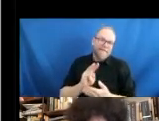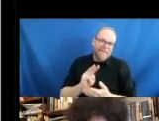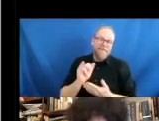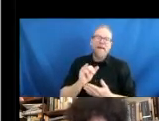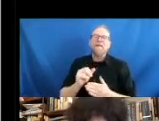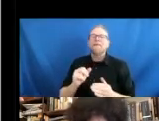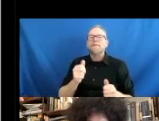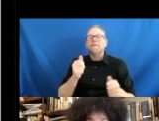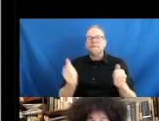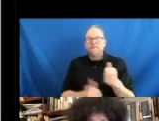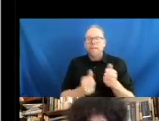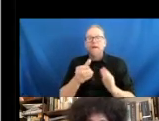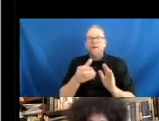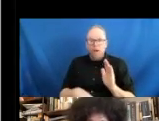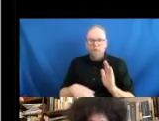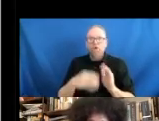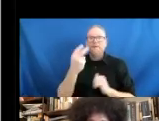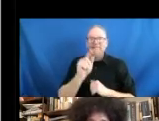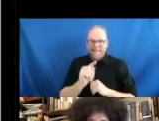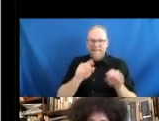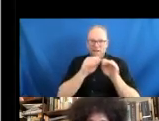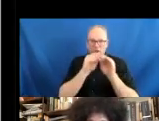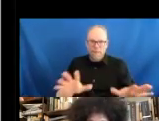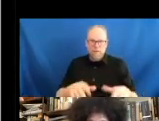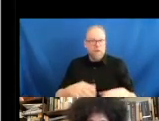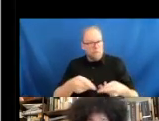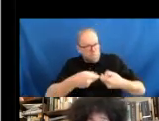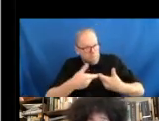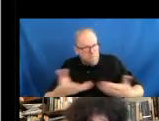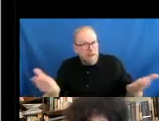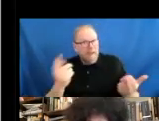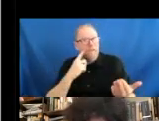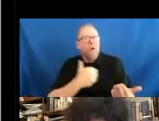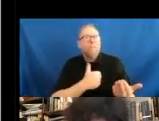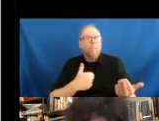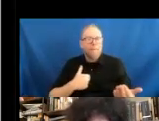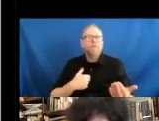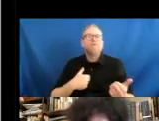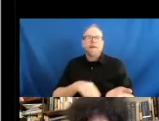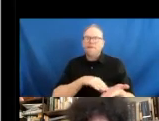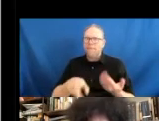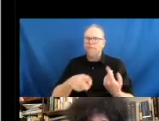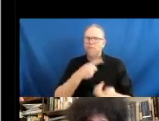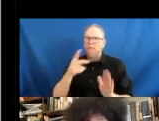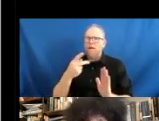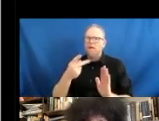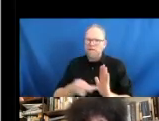T taxation, making distributions to members exempt from double taxation as